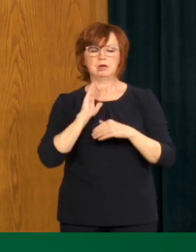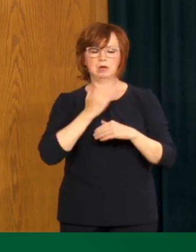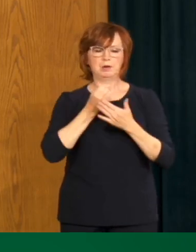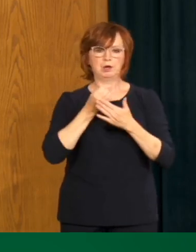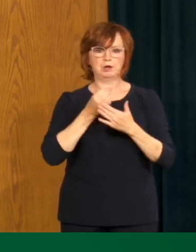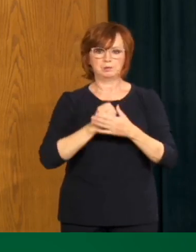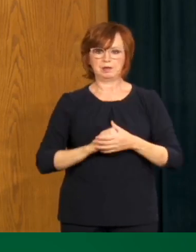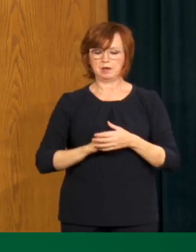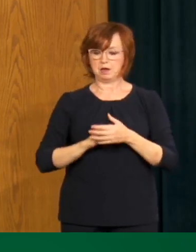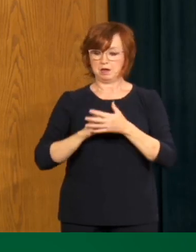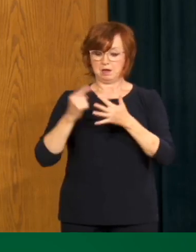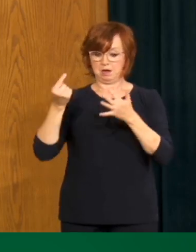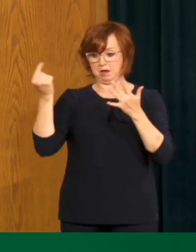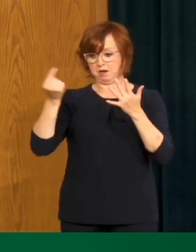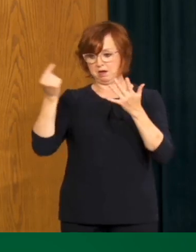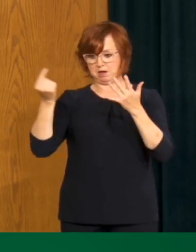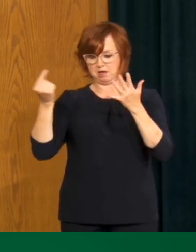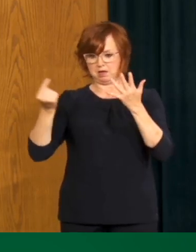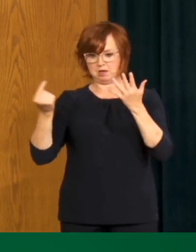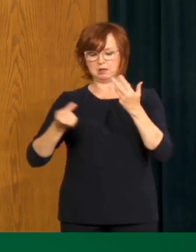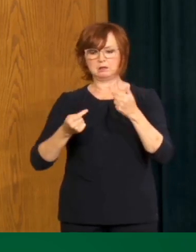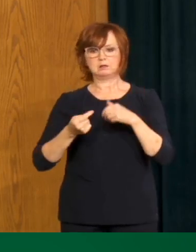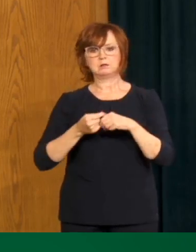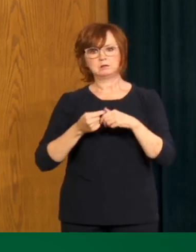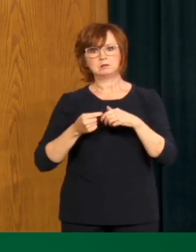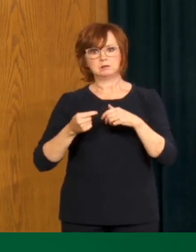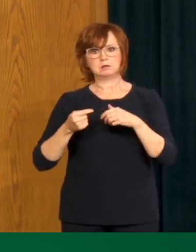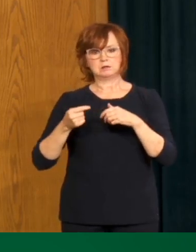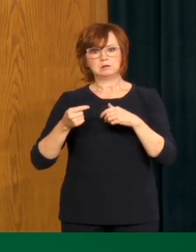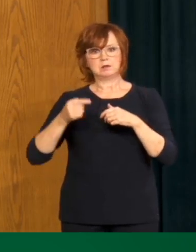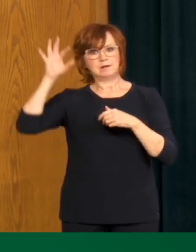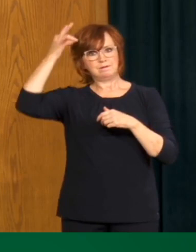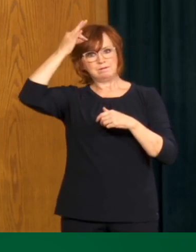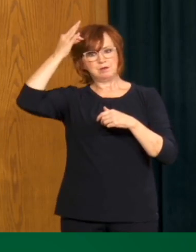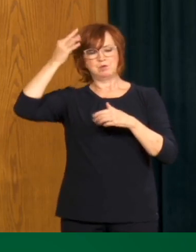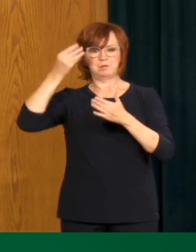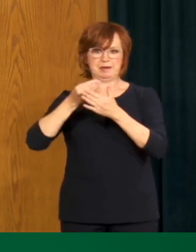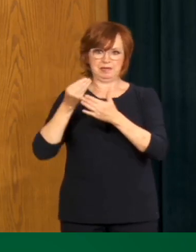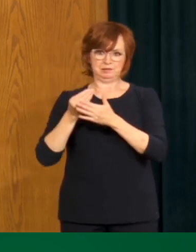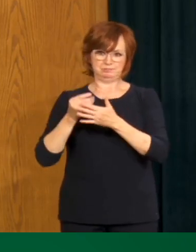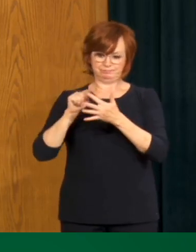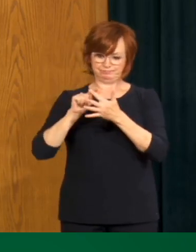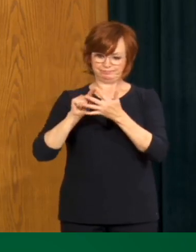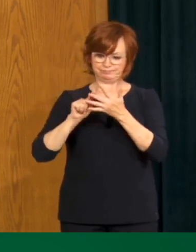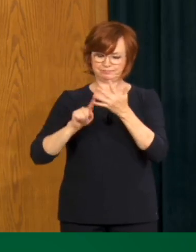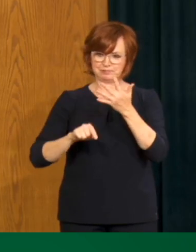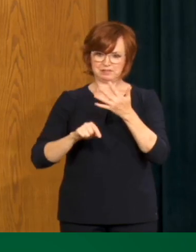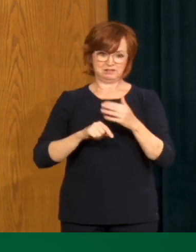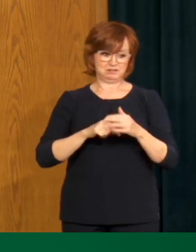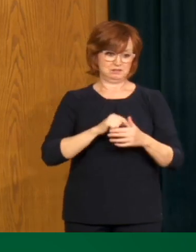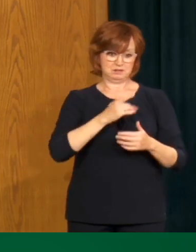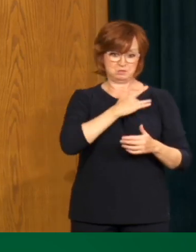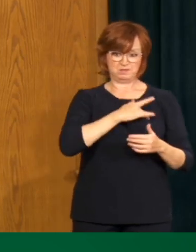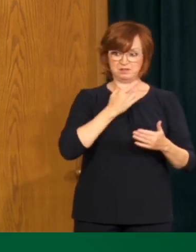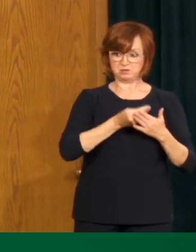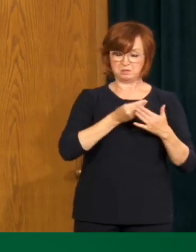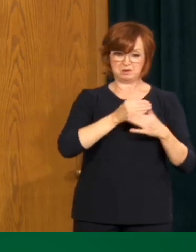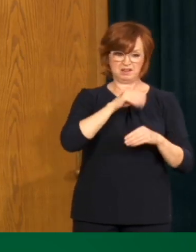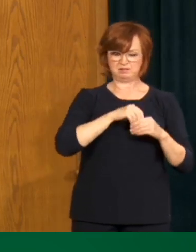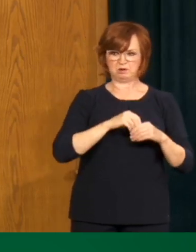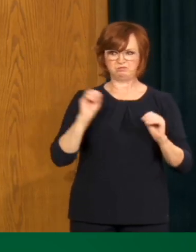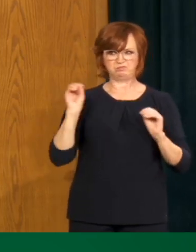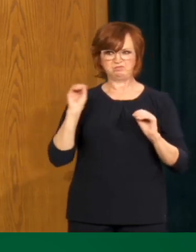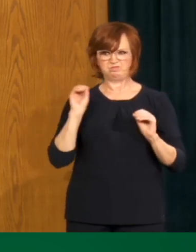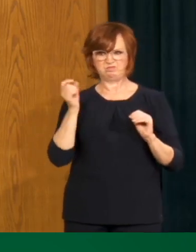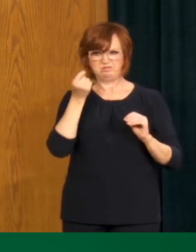that of the Safe Restart program is federal initiatives. They have no provincial input. The provinces had